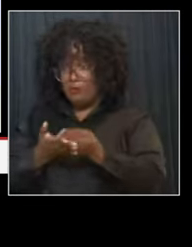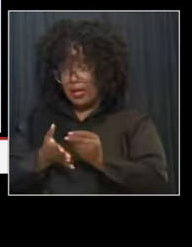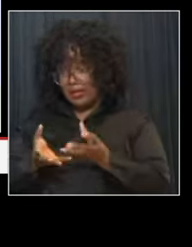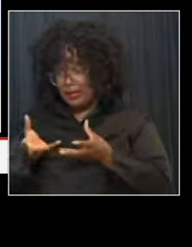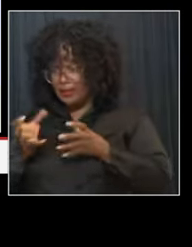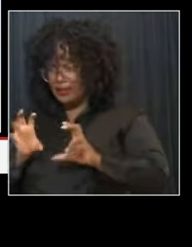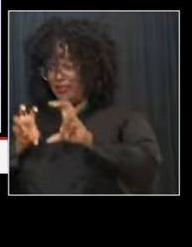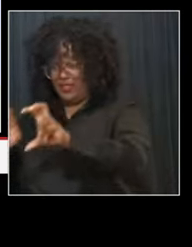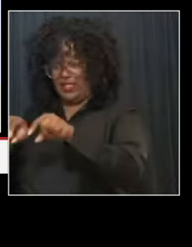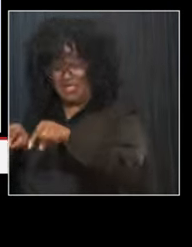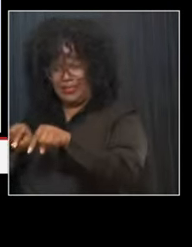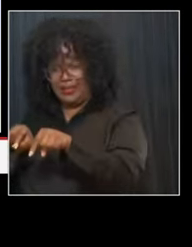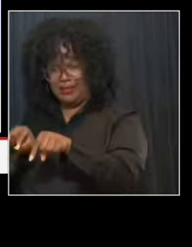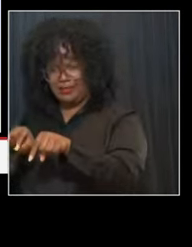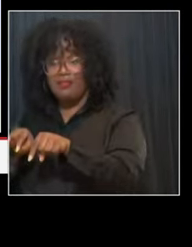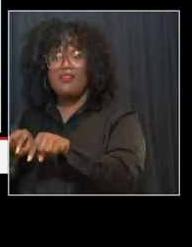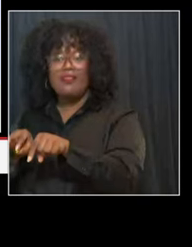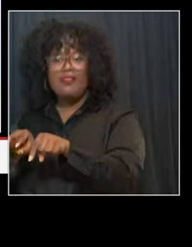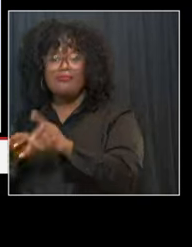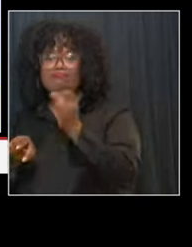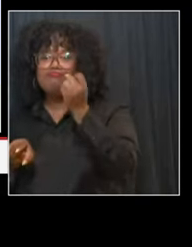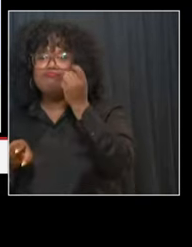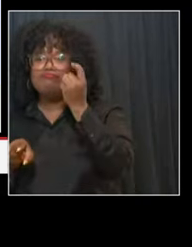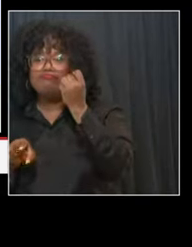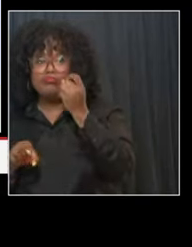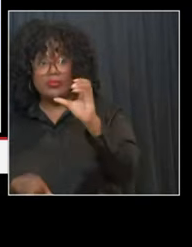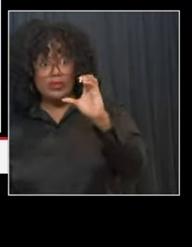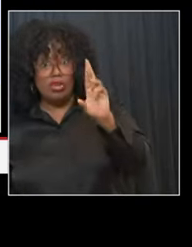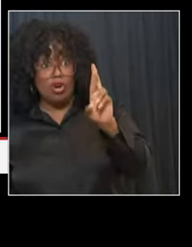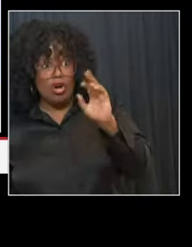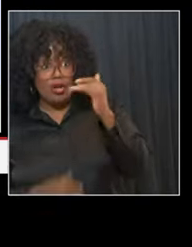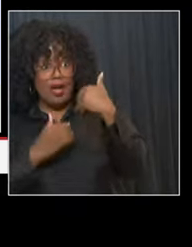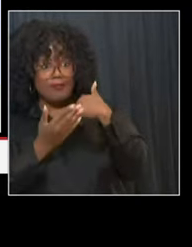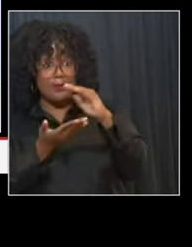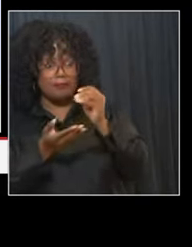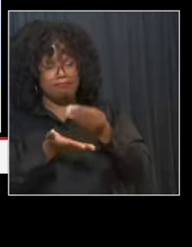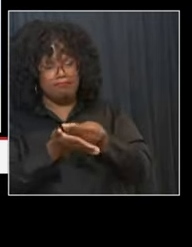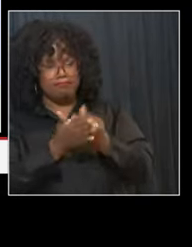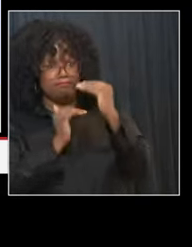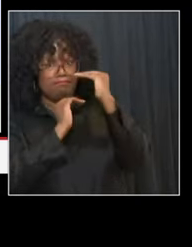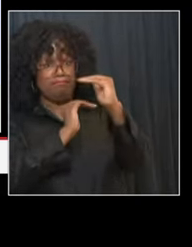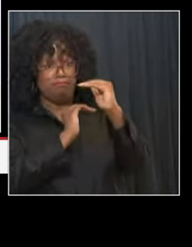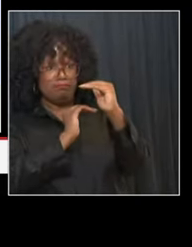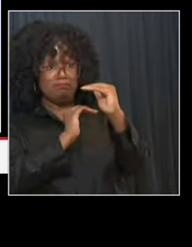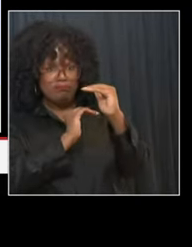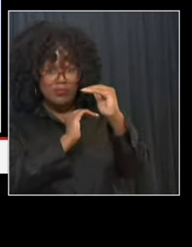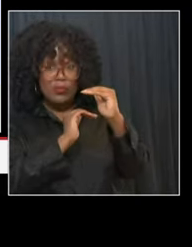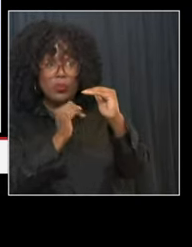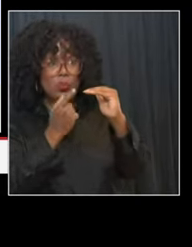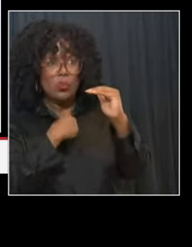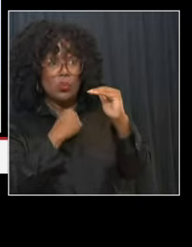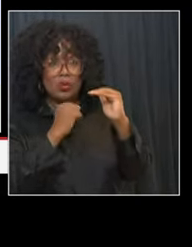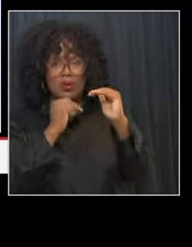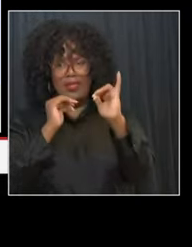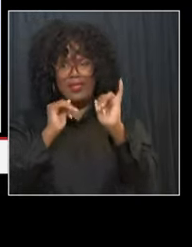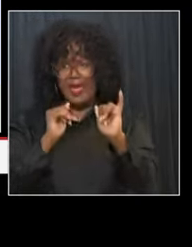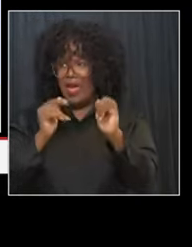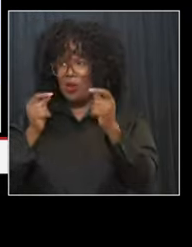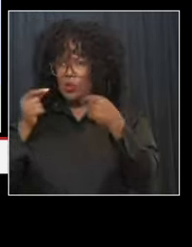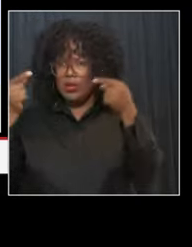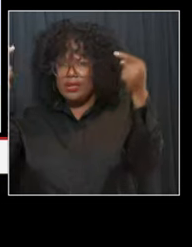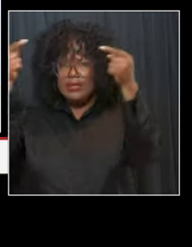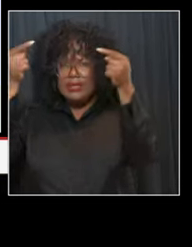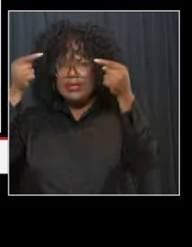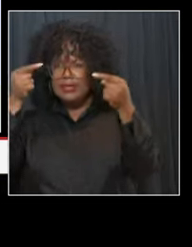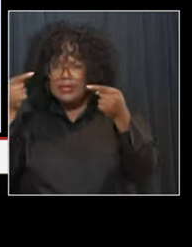CR spending authority, we had to make sure we went beyond it enough to be able to address the spending pressure from the snowstorm. Now,